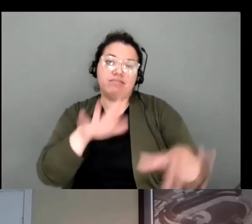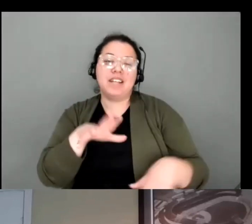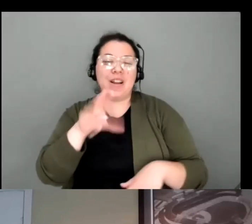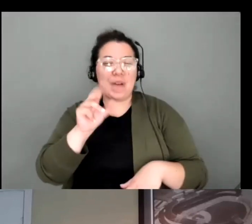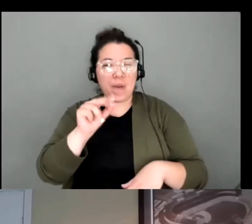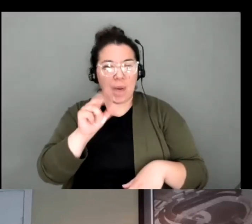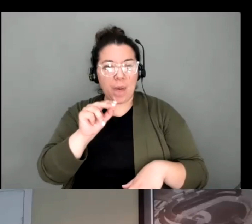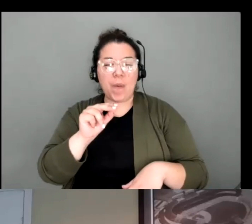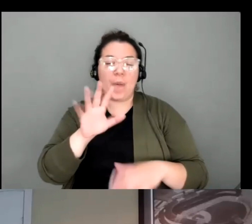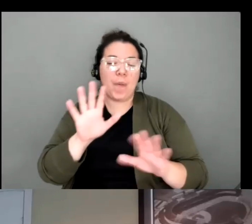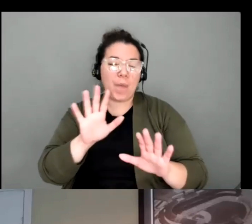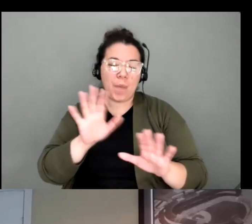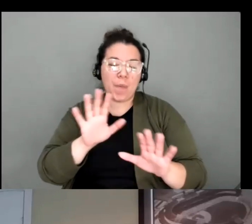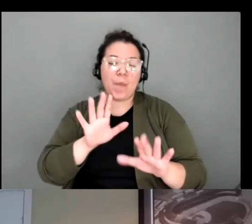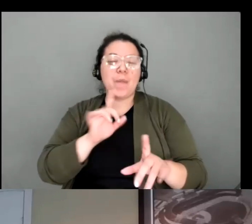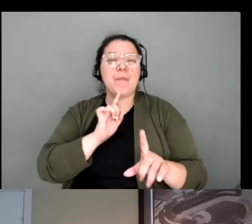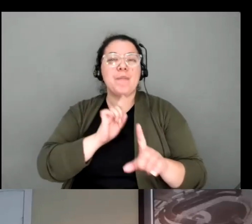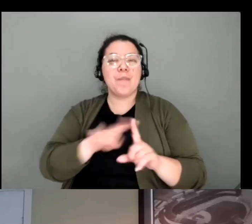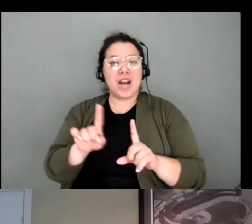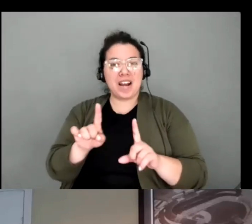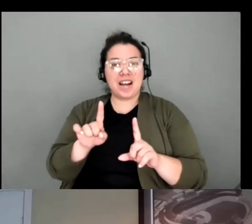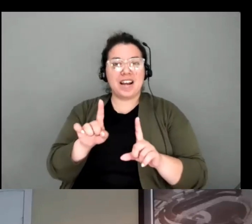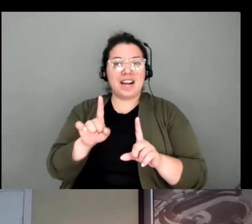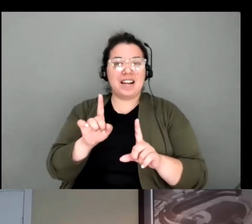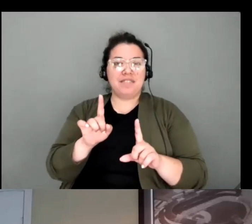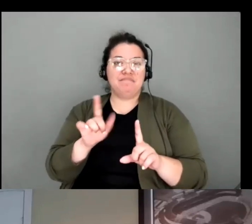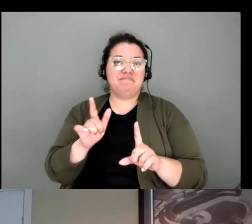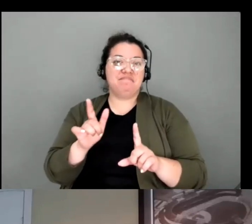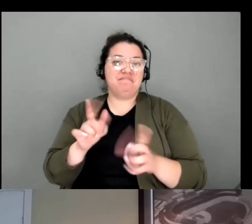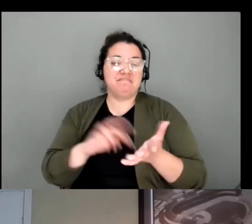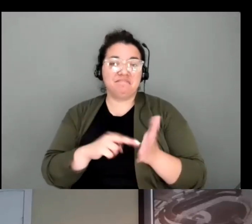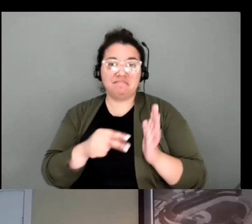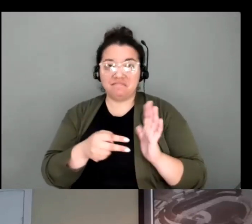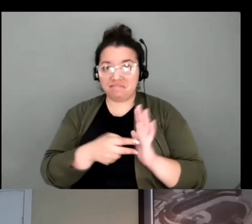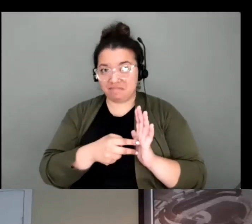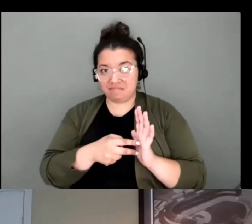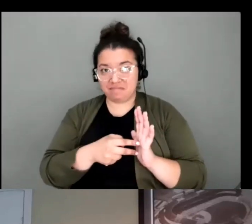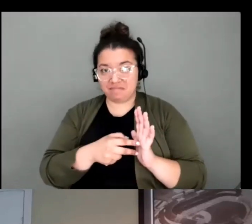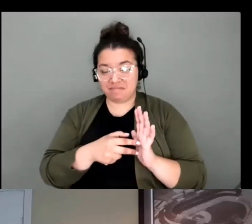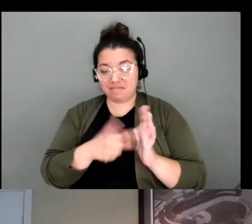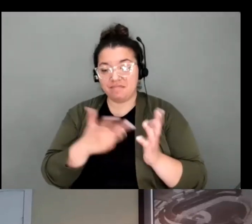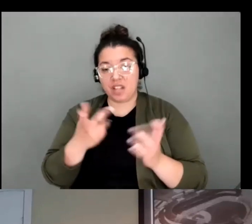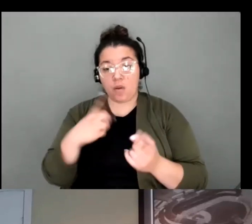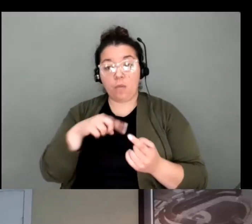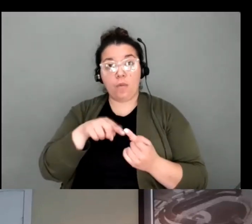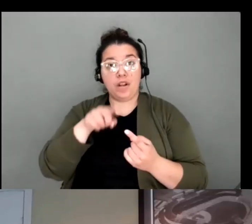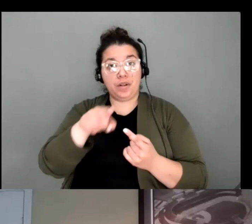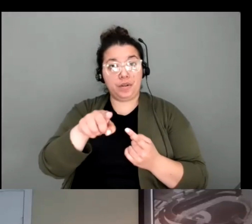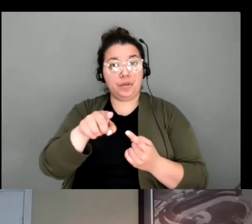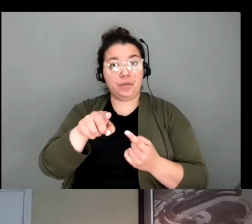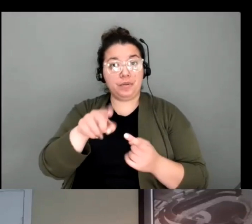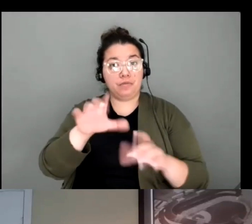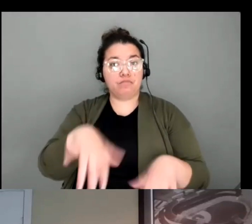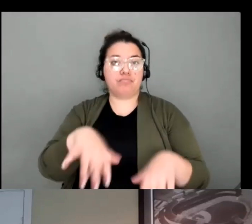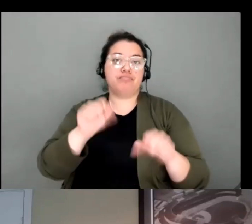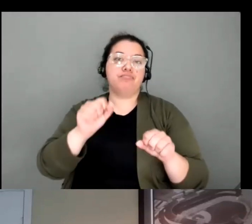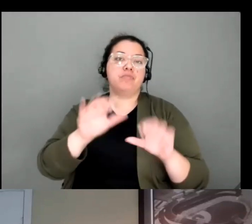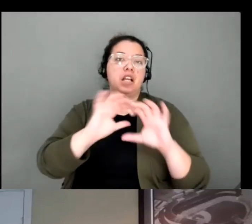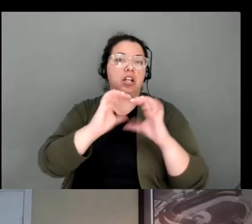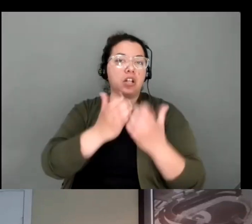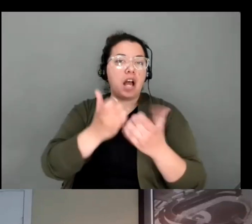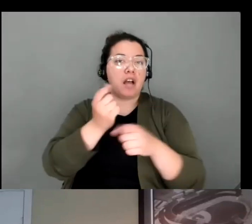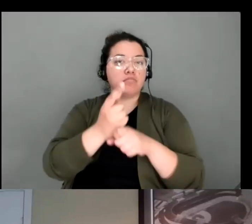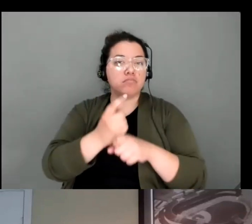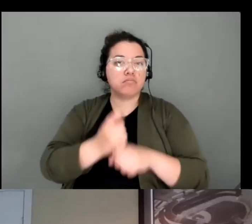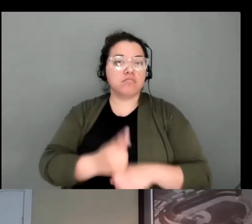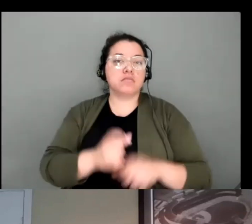and working ethically. They're just saying when you take the time to take your yearly classes and your continuing